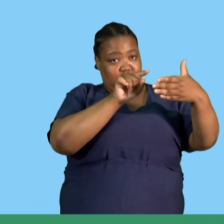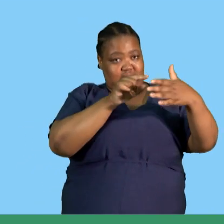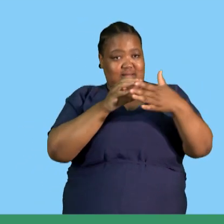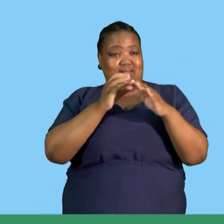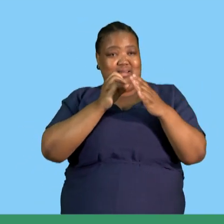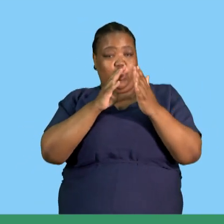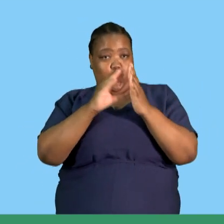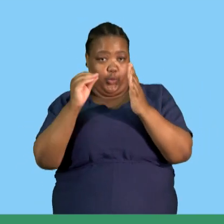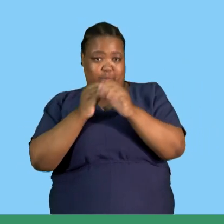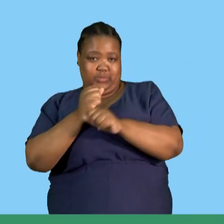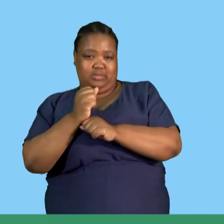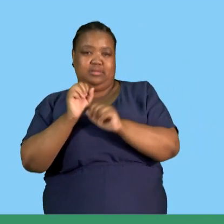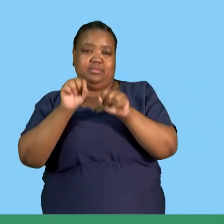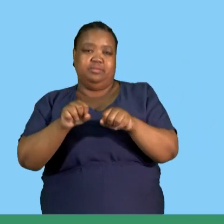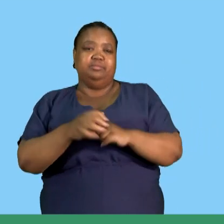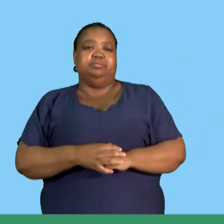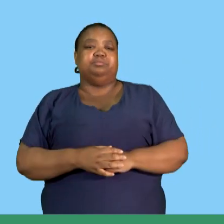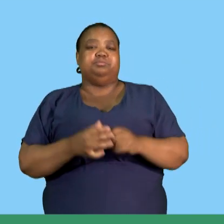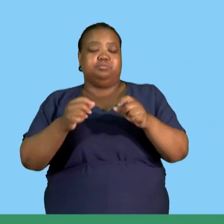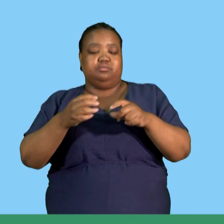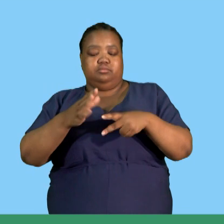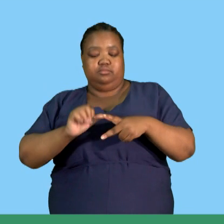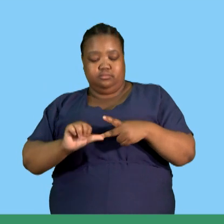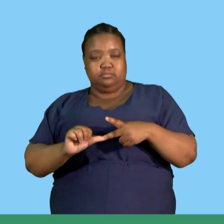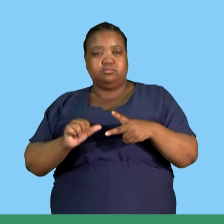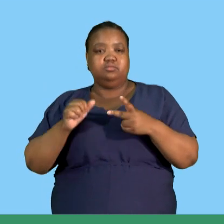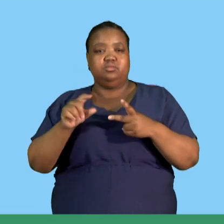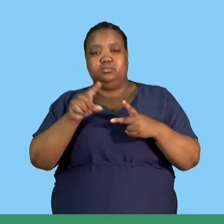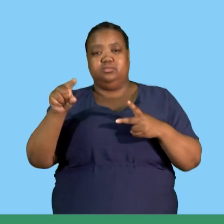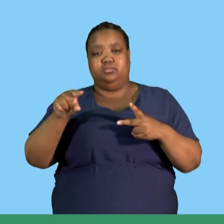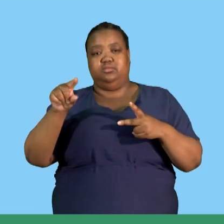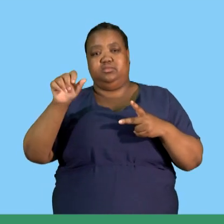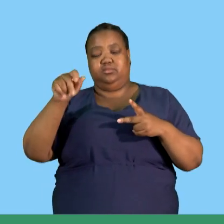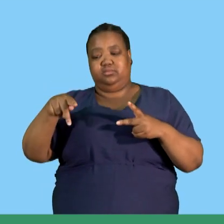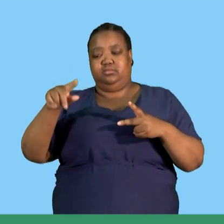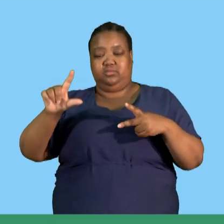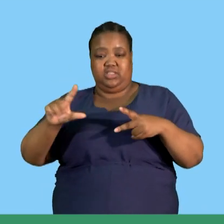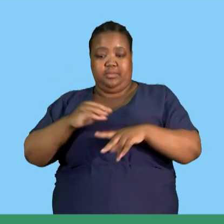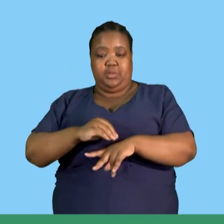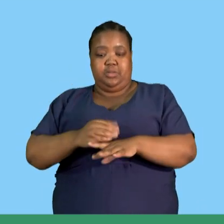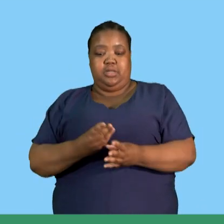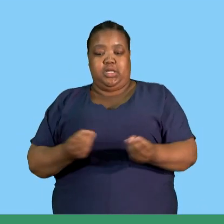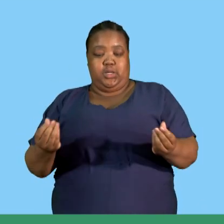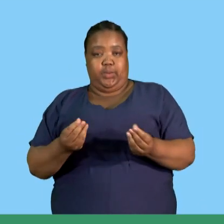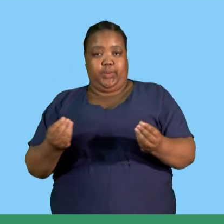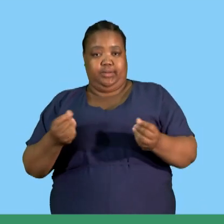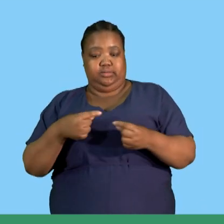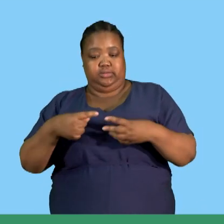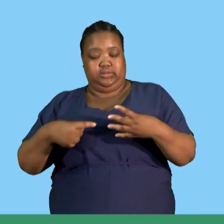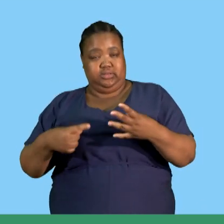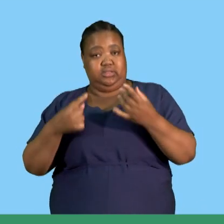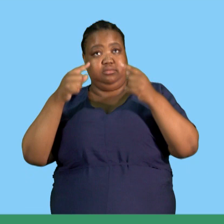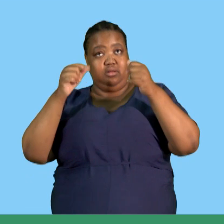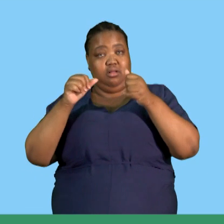question, explain how ZPL can apply the problem-solving technique